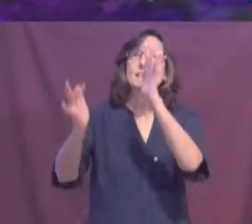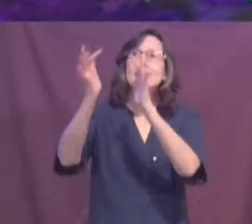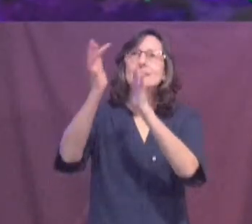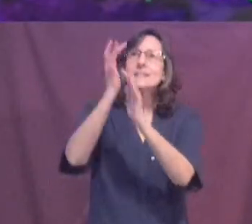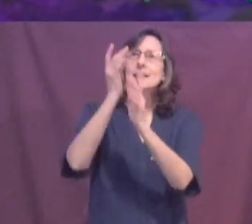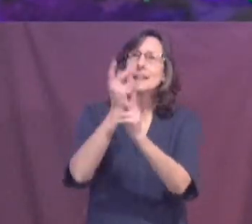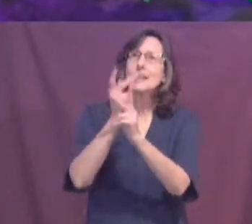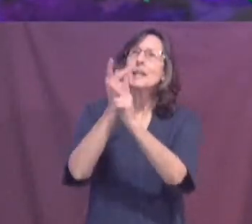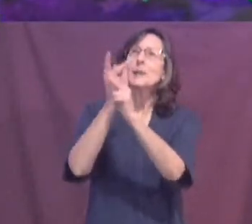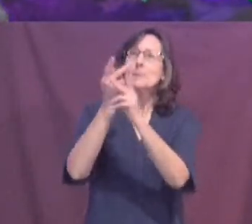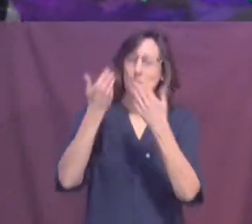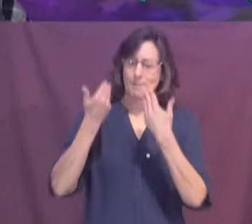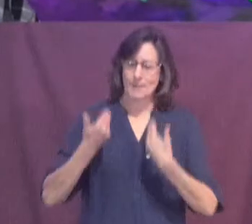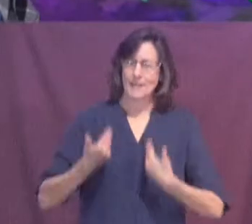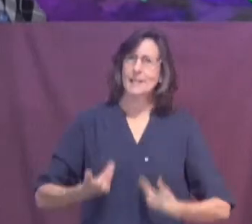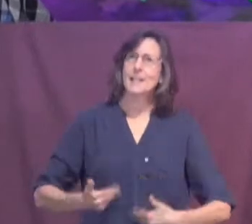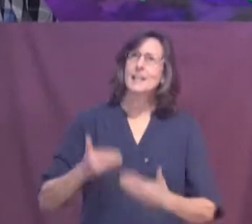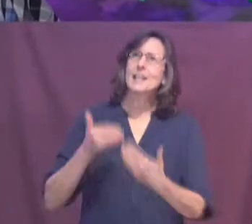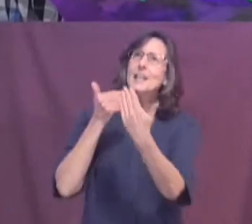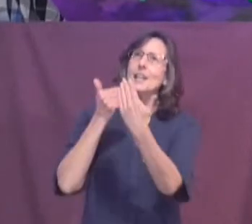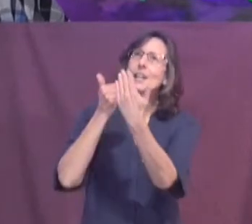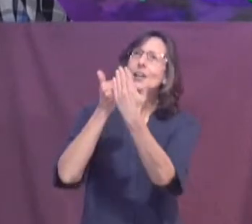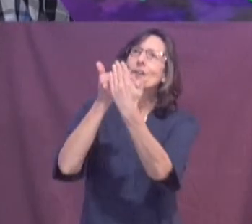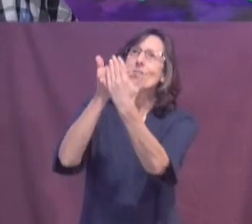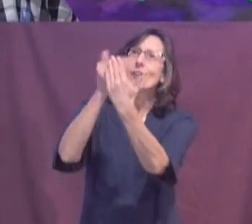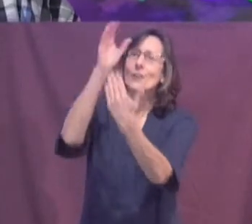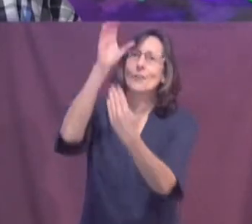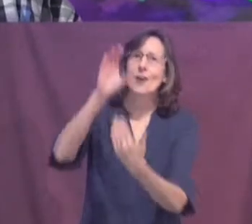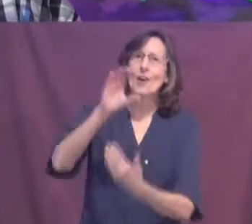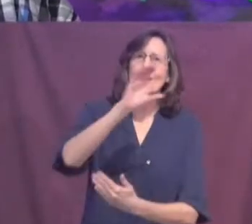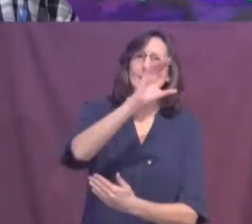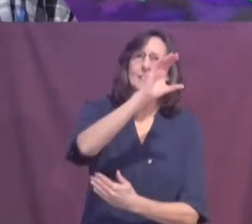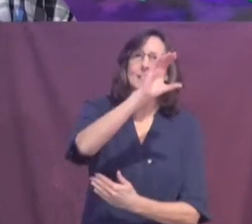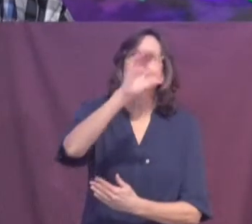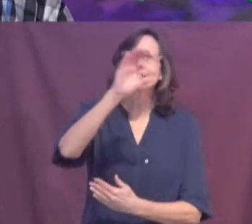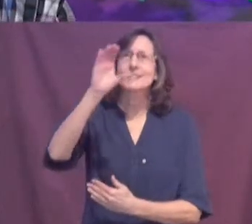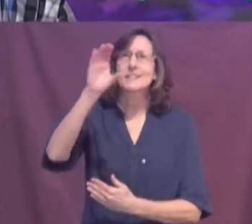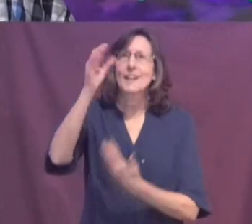Jesus, keep me near the cross.